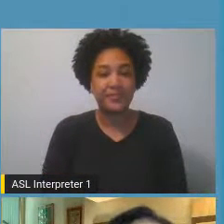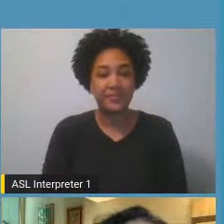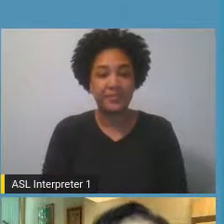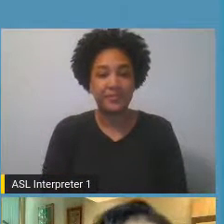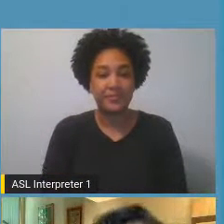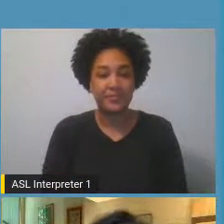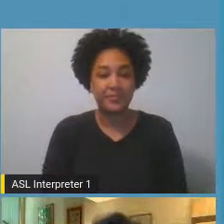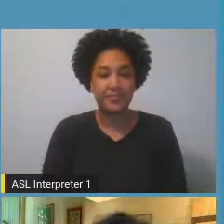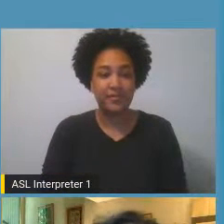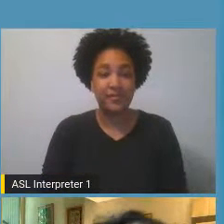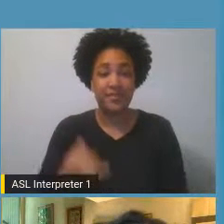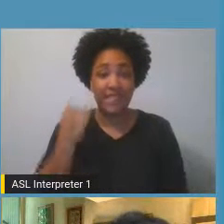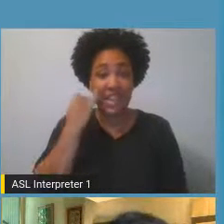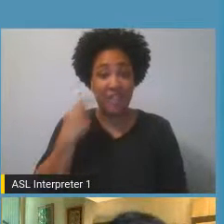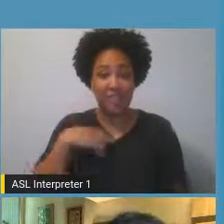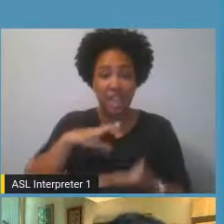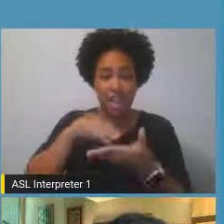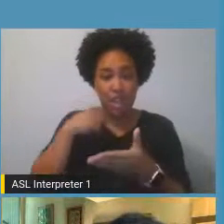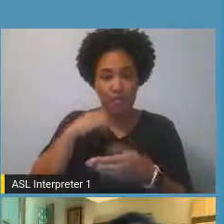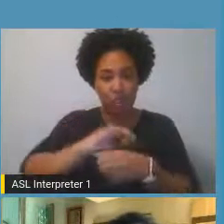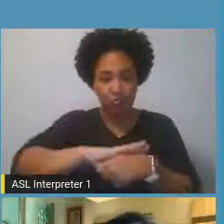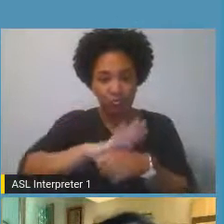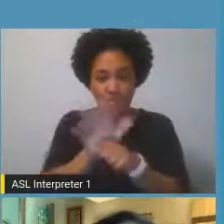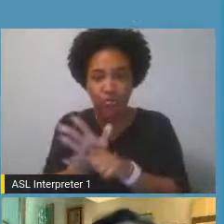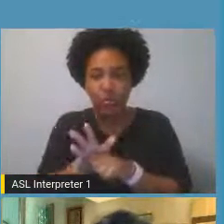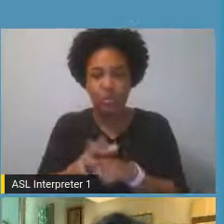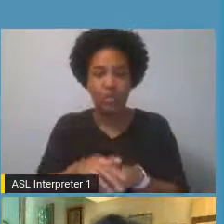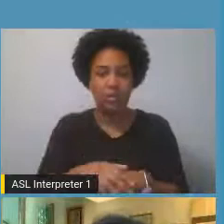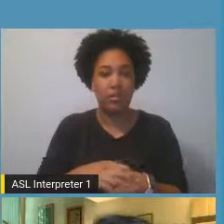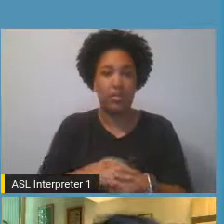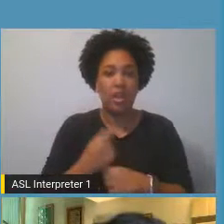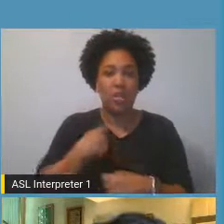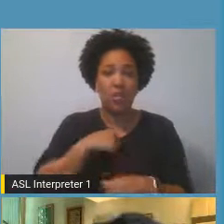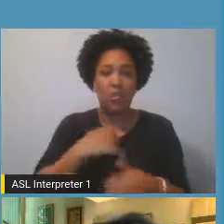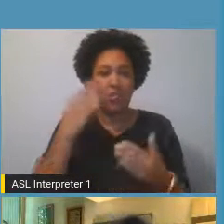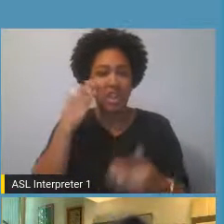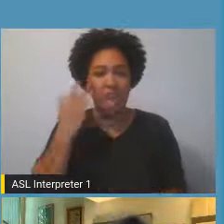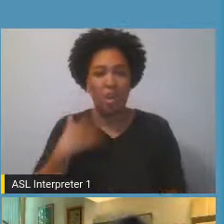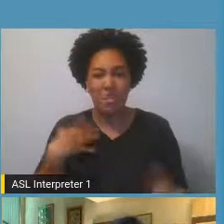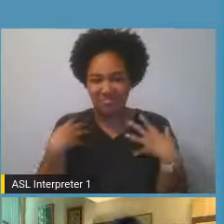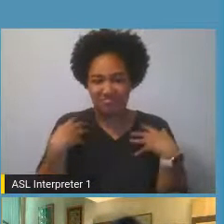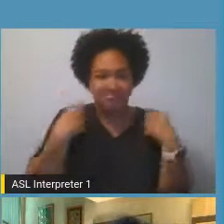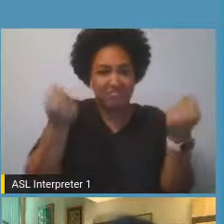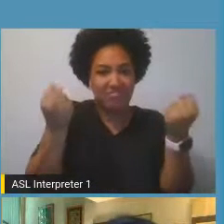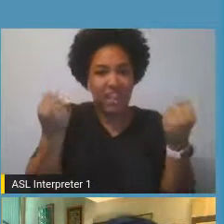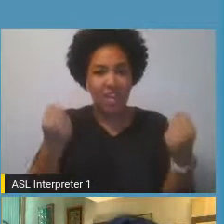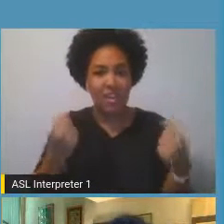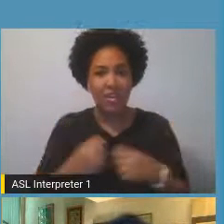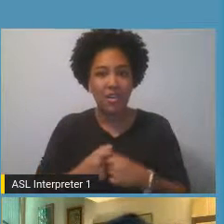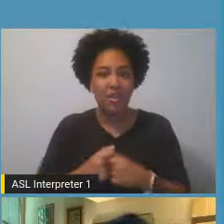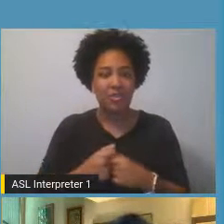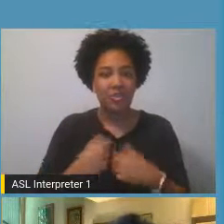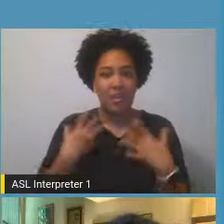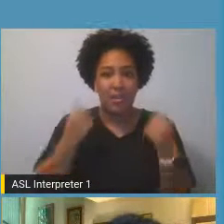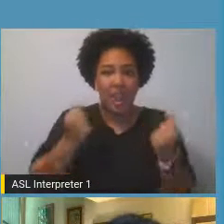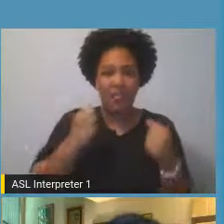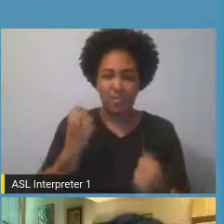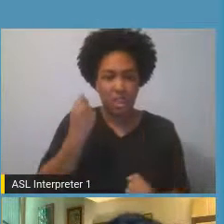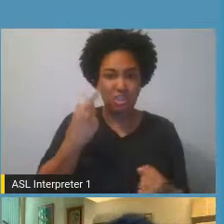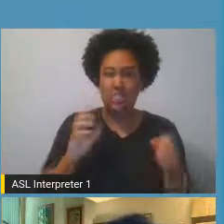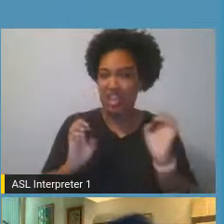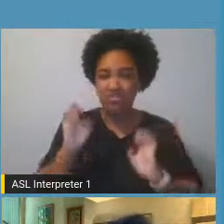If we learned anything from COVID-19, we know that we are resilient, resourceful, empathetic, and